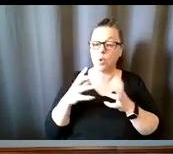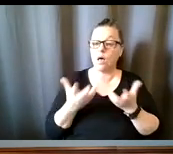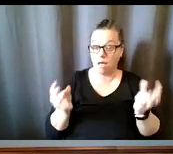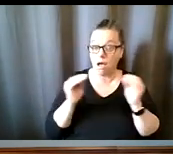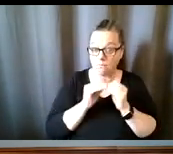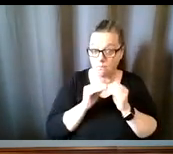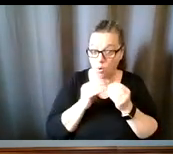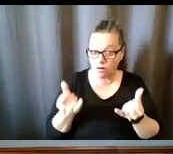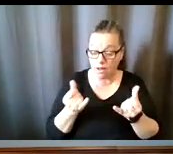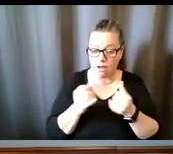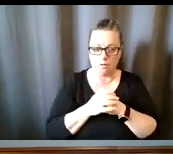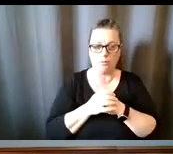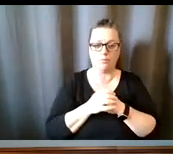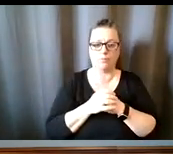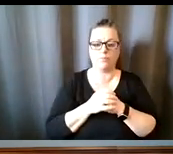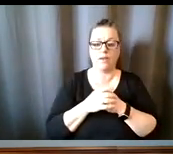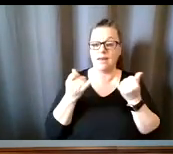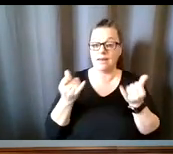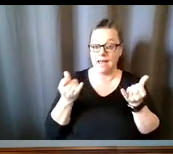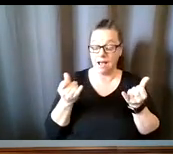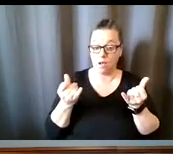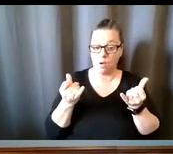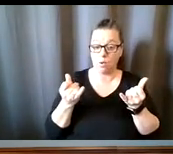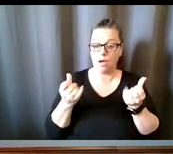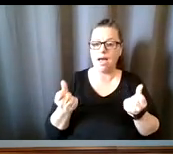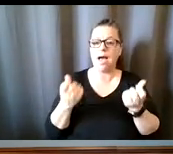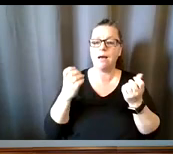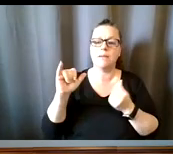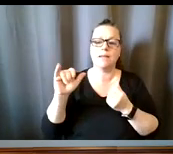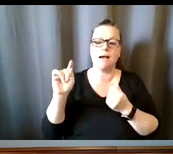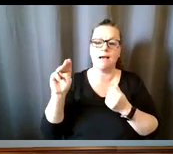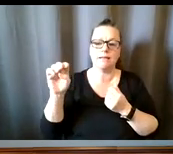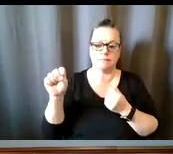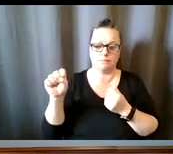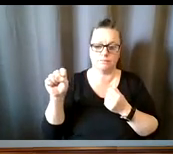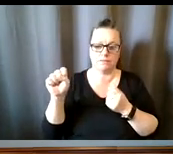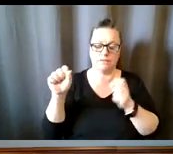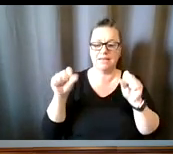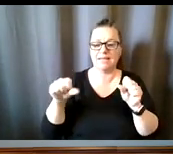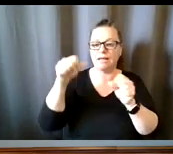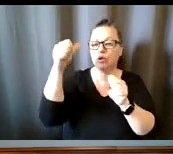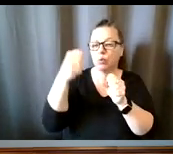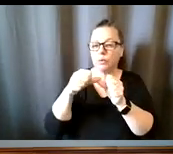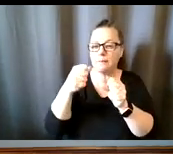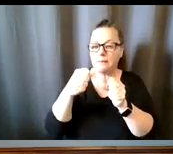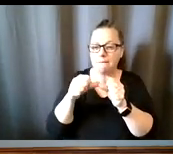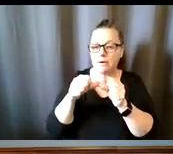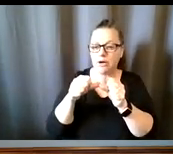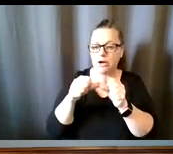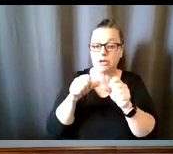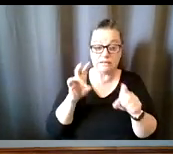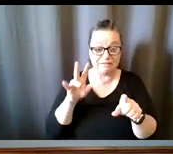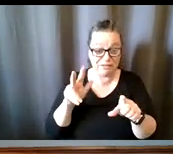Now, what I want you to do this time is, how many items can you remember that 73?